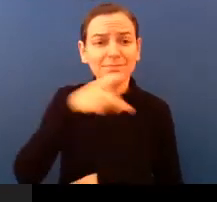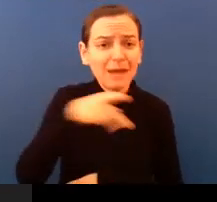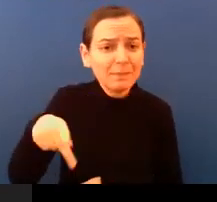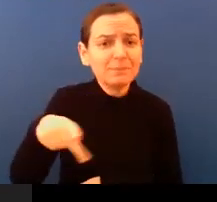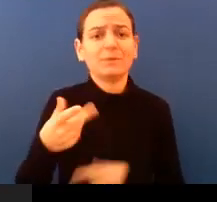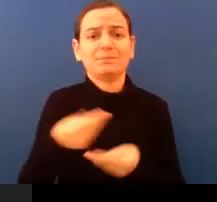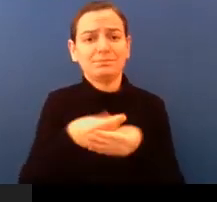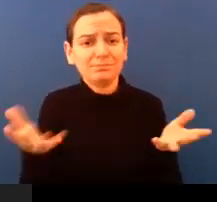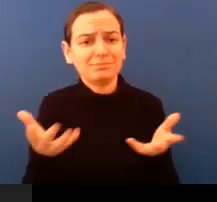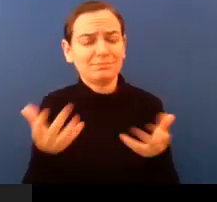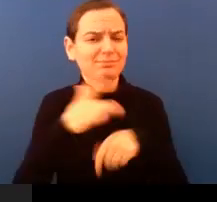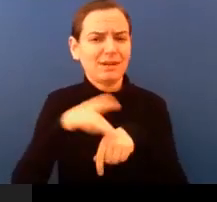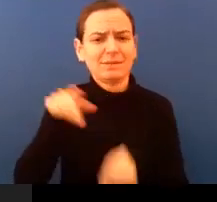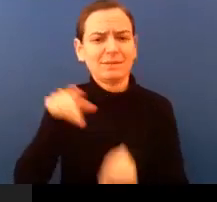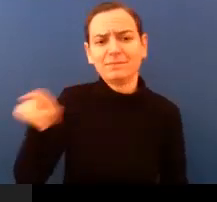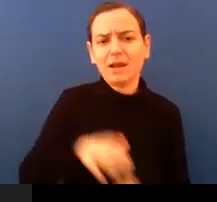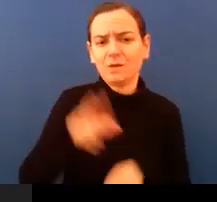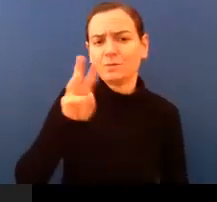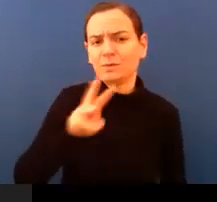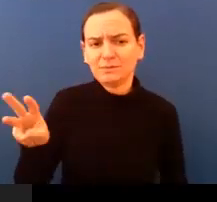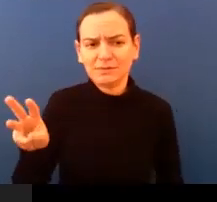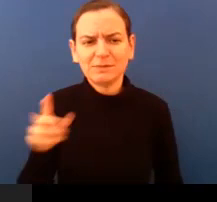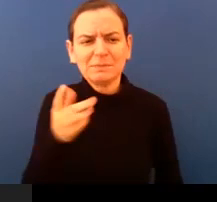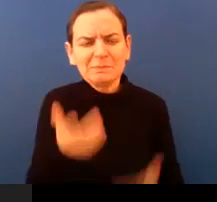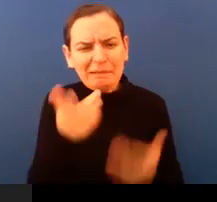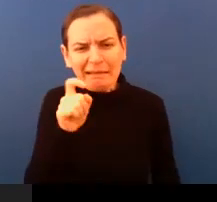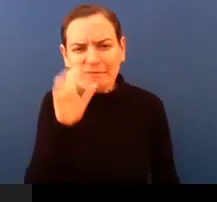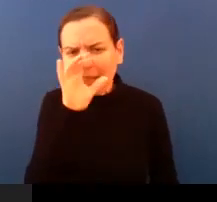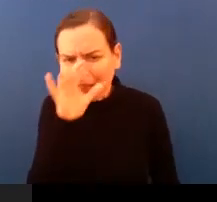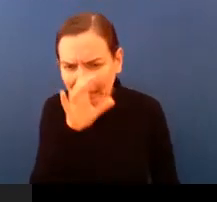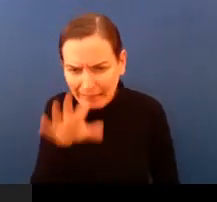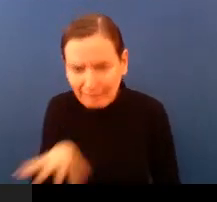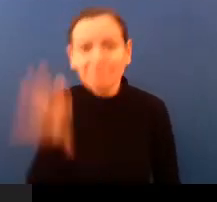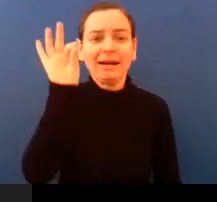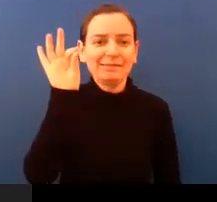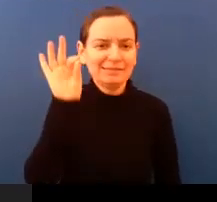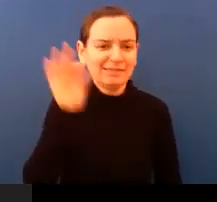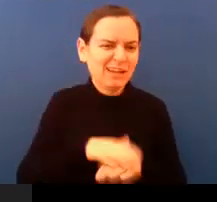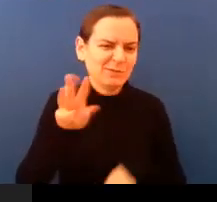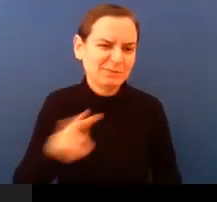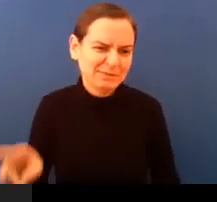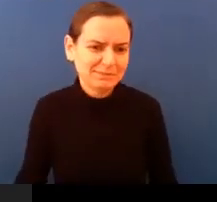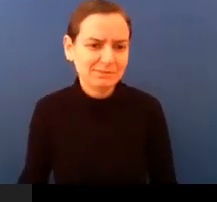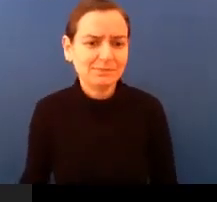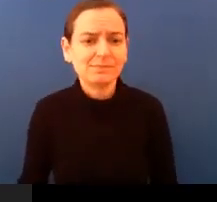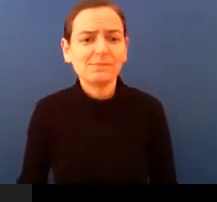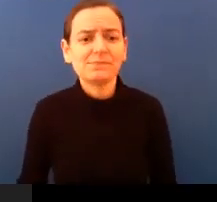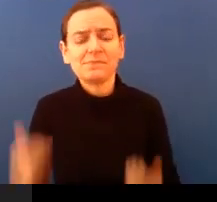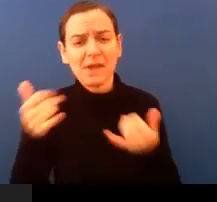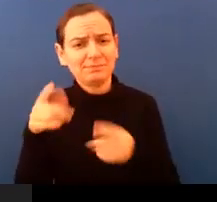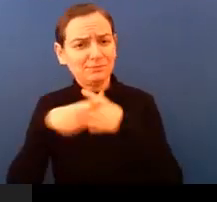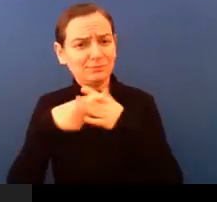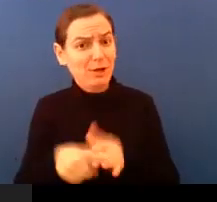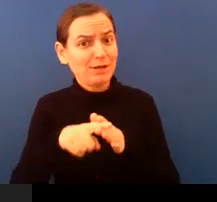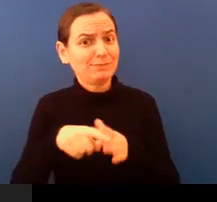To begin, the title slide is a photograph of a man walking his yellow lab guide